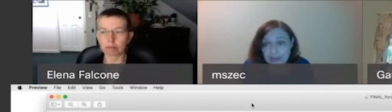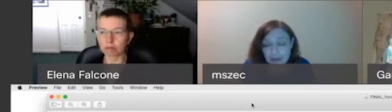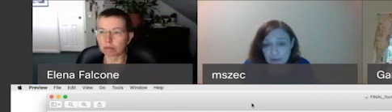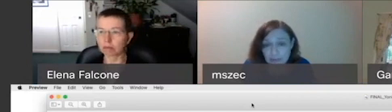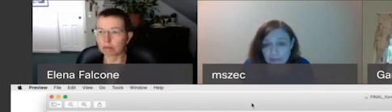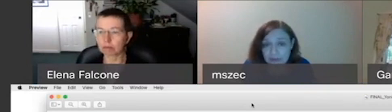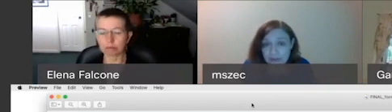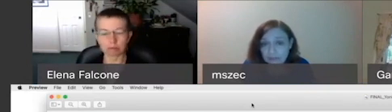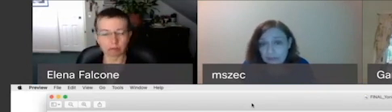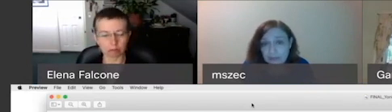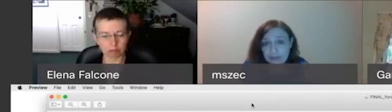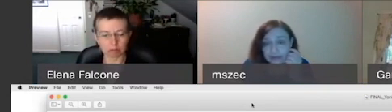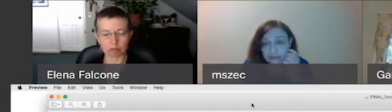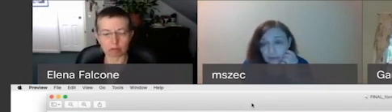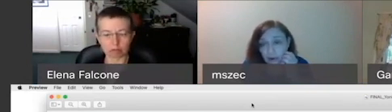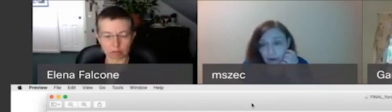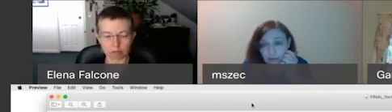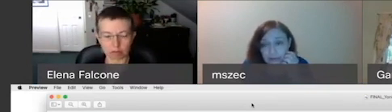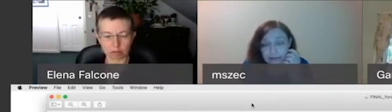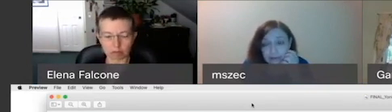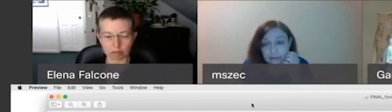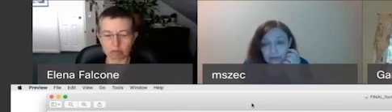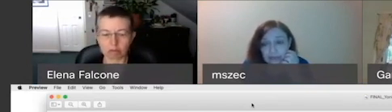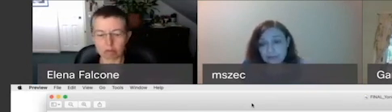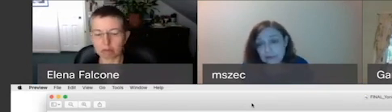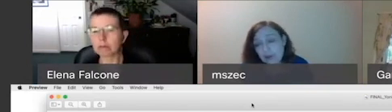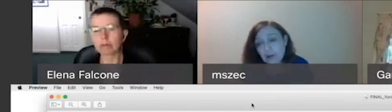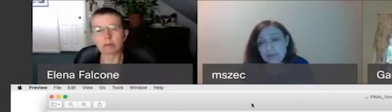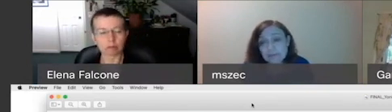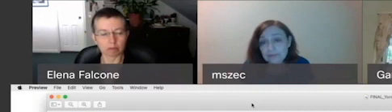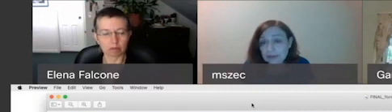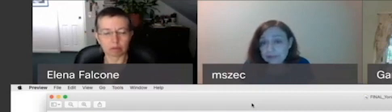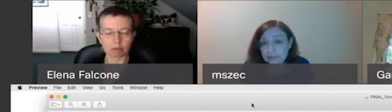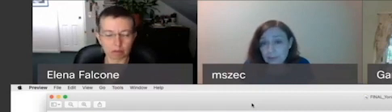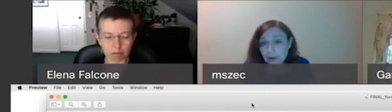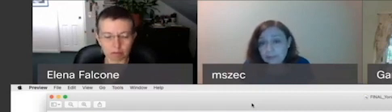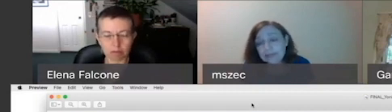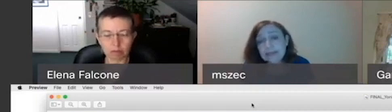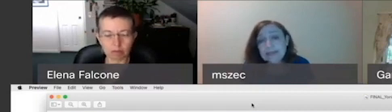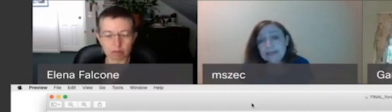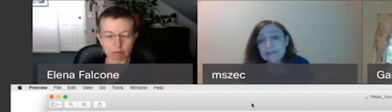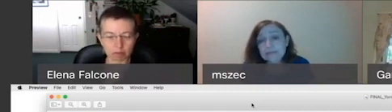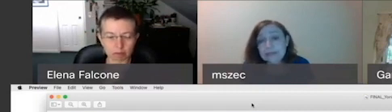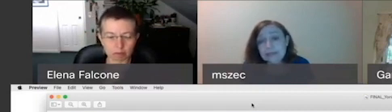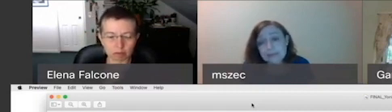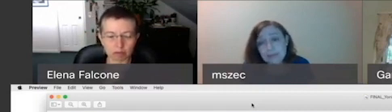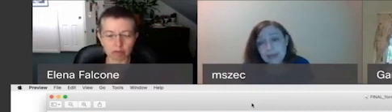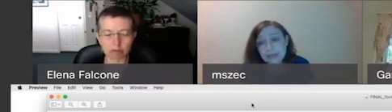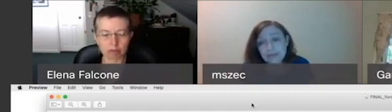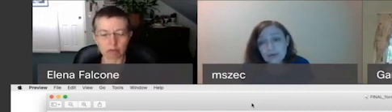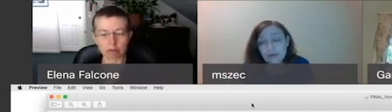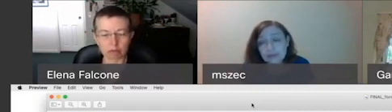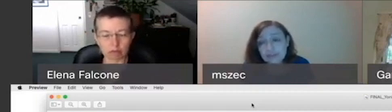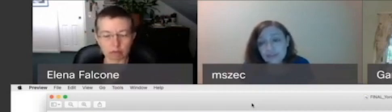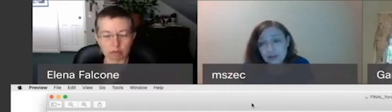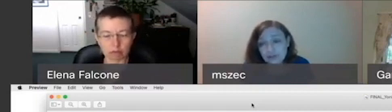to sum that up one more time, remember that if you are looking for an apartment, if you find an apartment, keep in